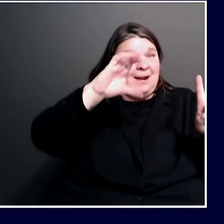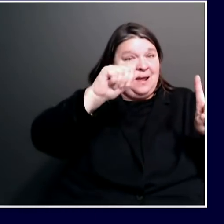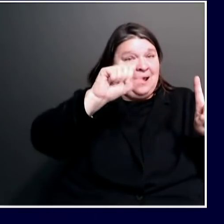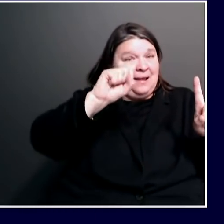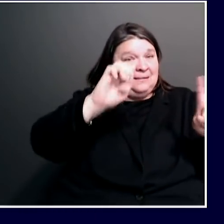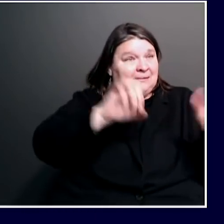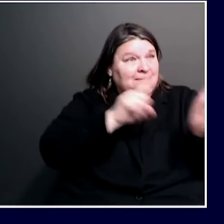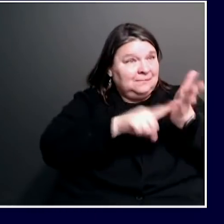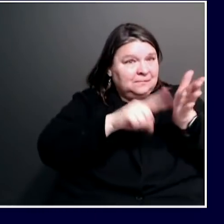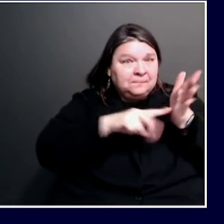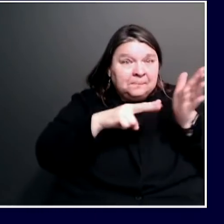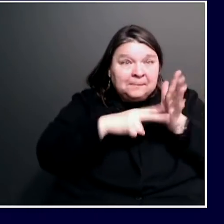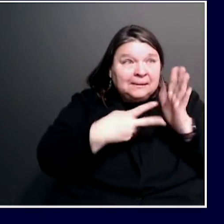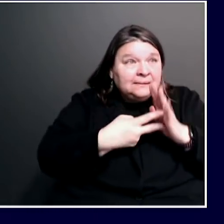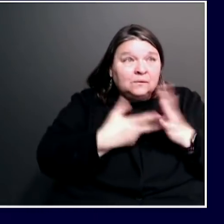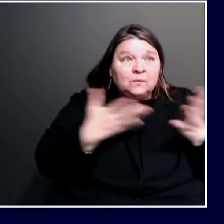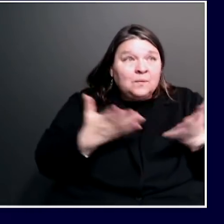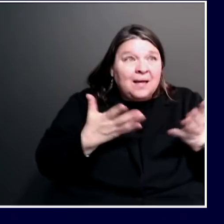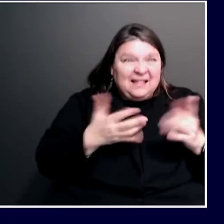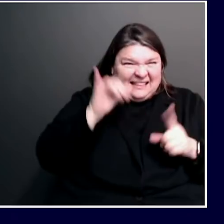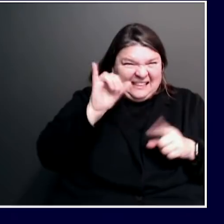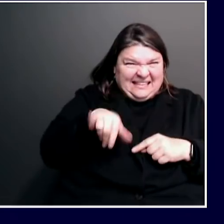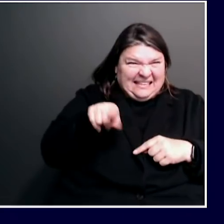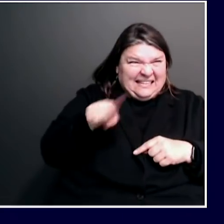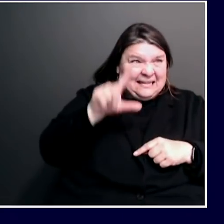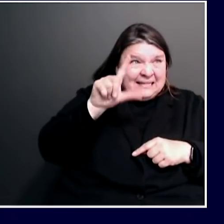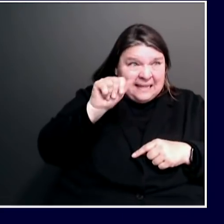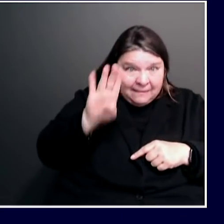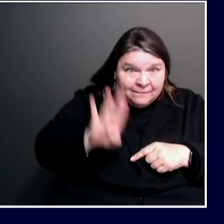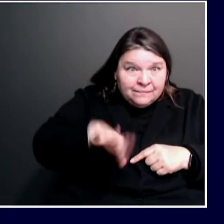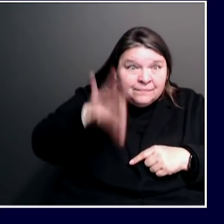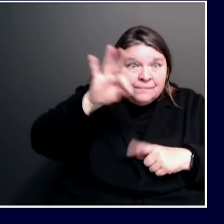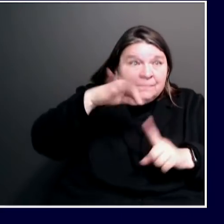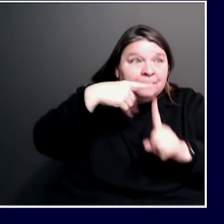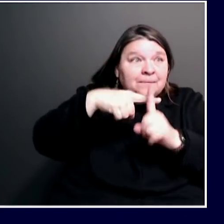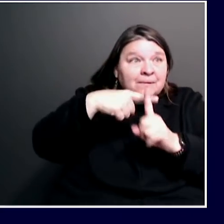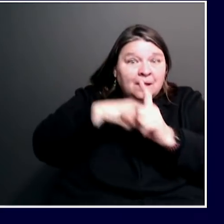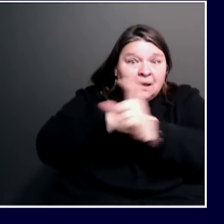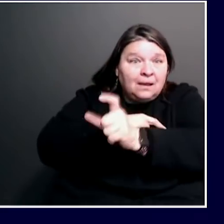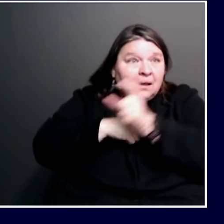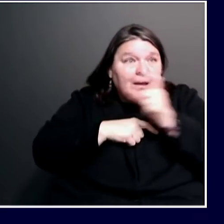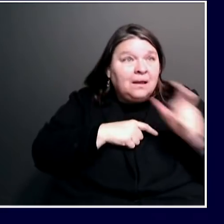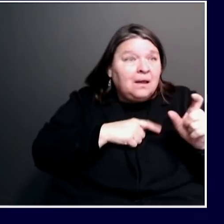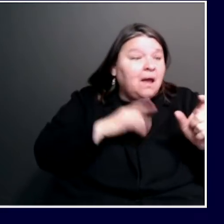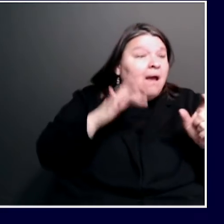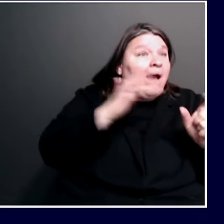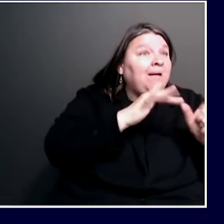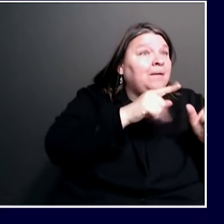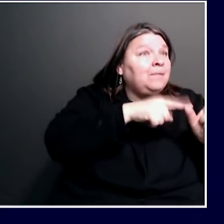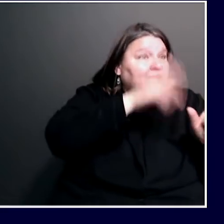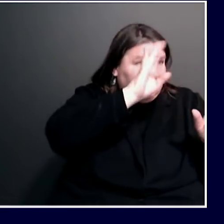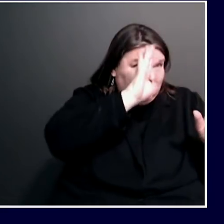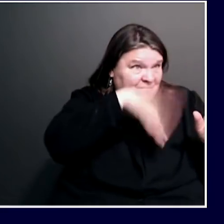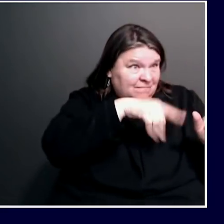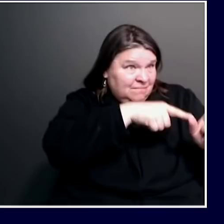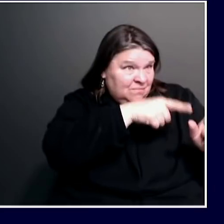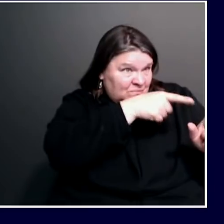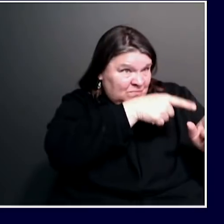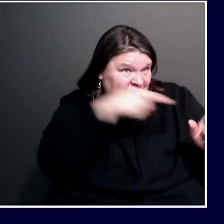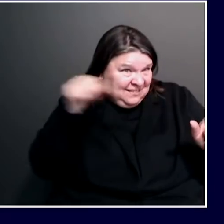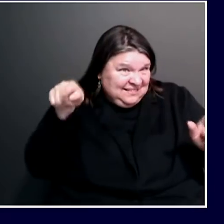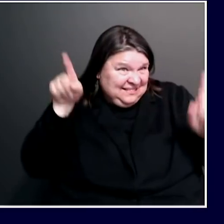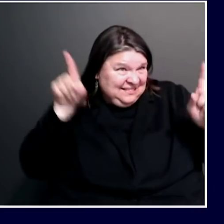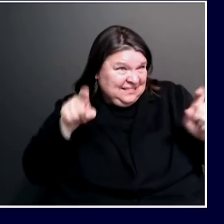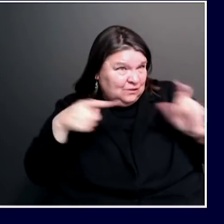who's been diagnosed with COVID, understanding where they may have acquired COVID and who their close contacts were. Many